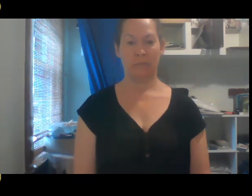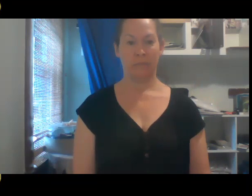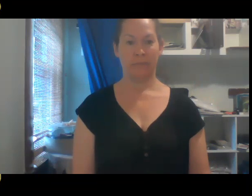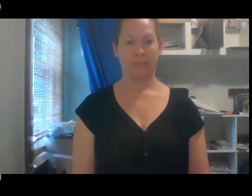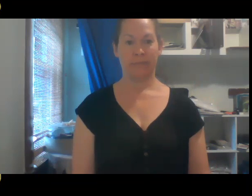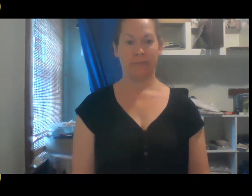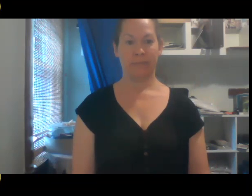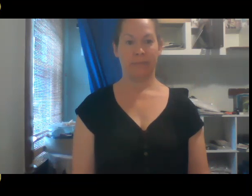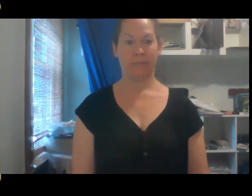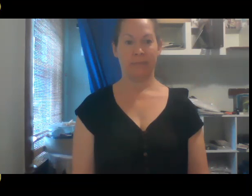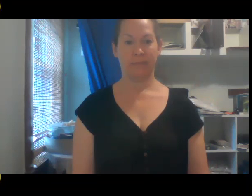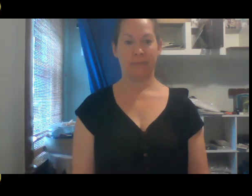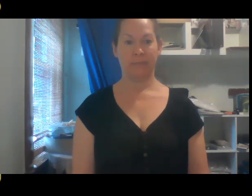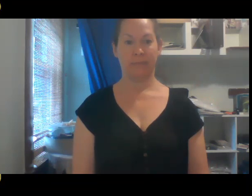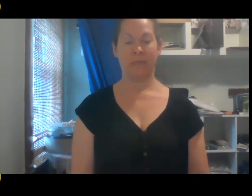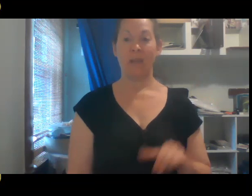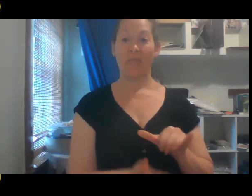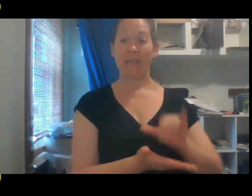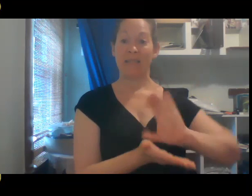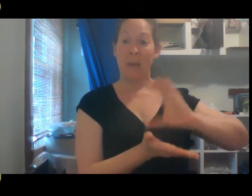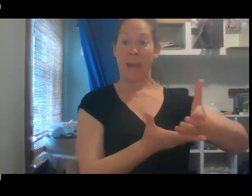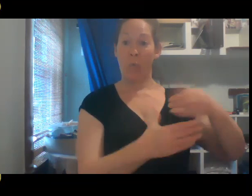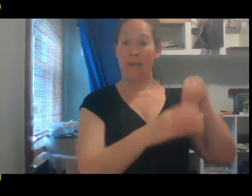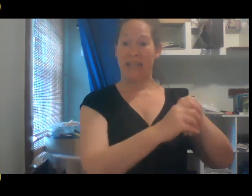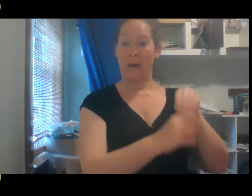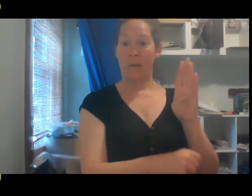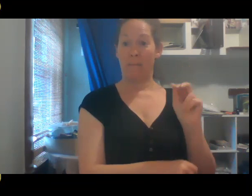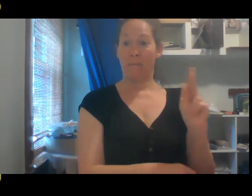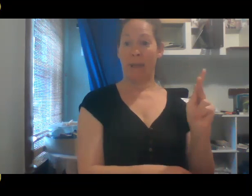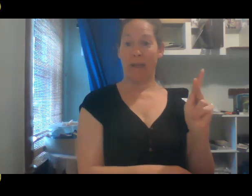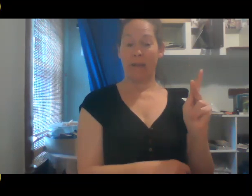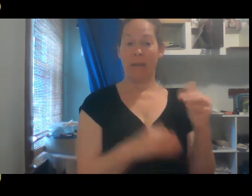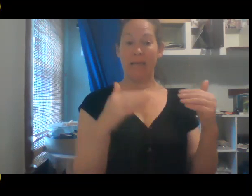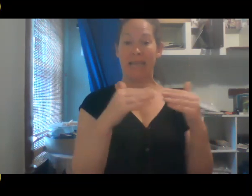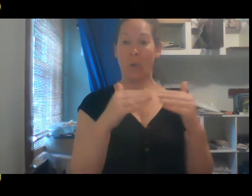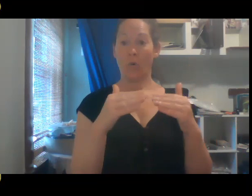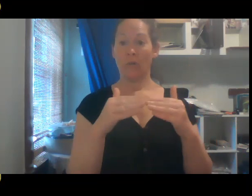And that's your amount in the bank is equal to your principal